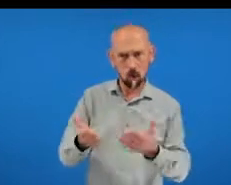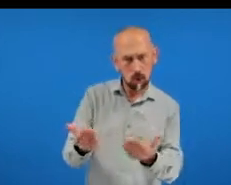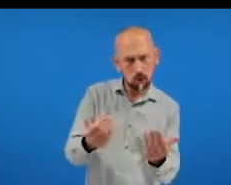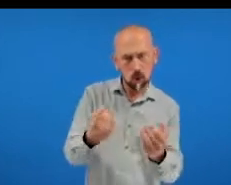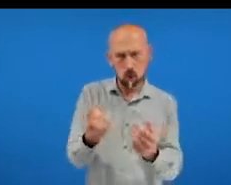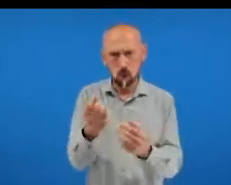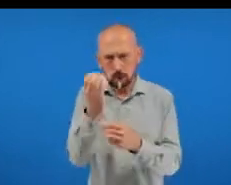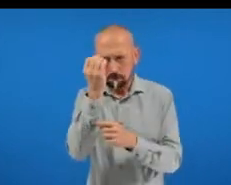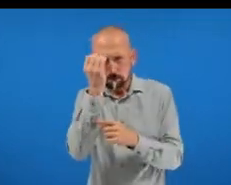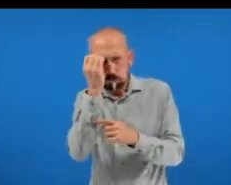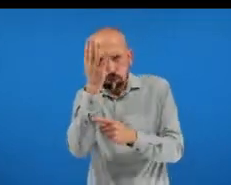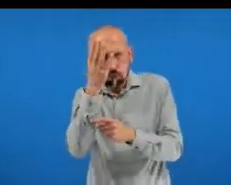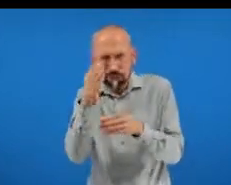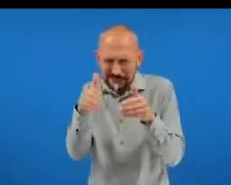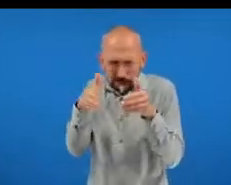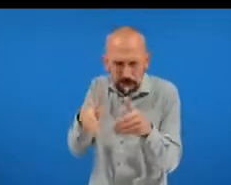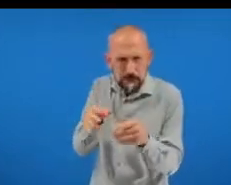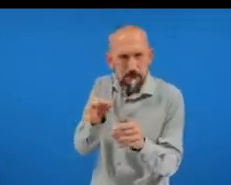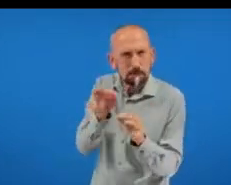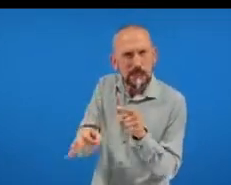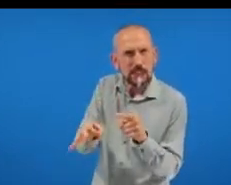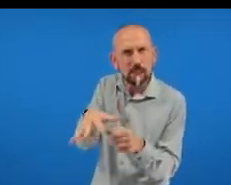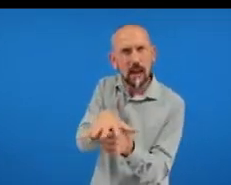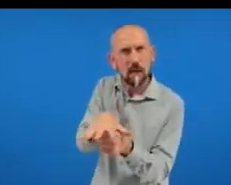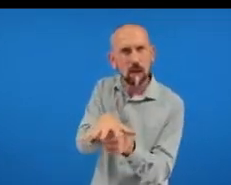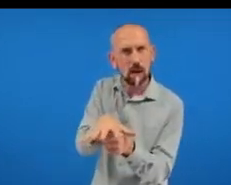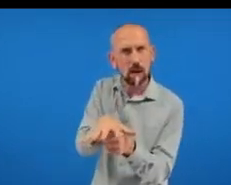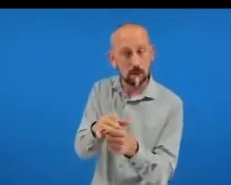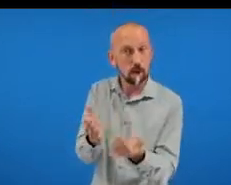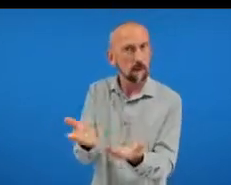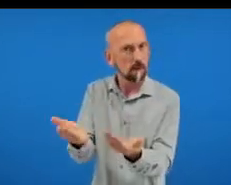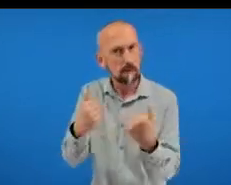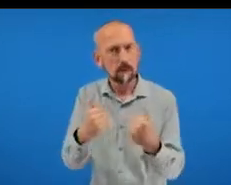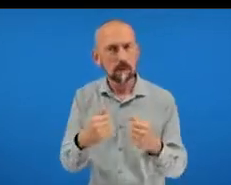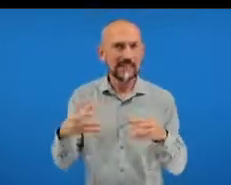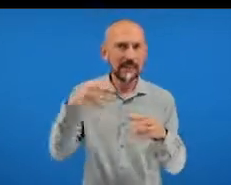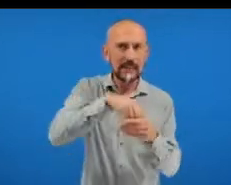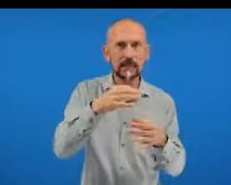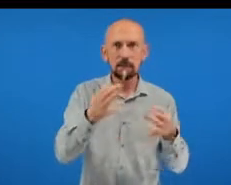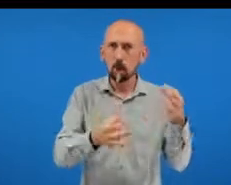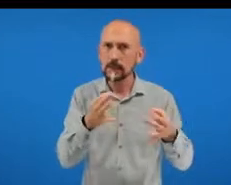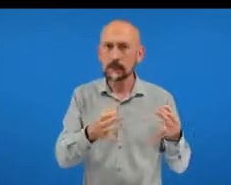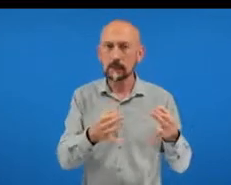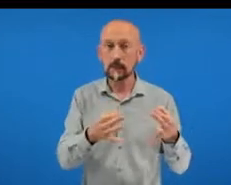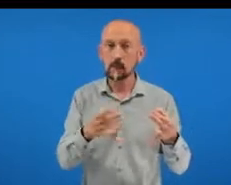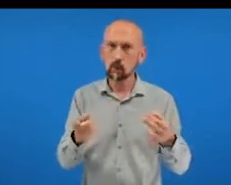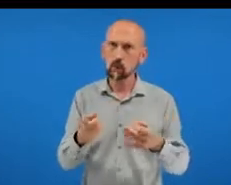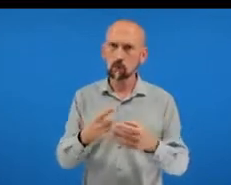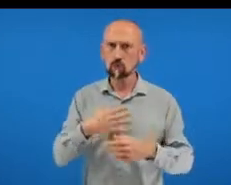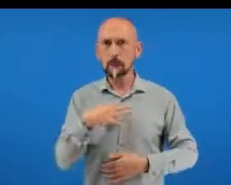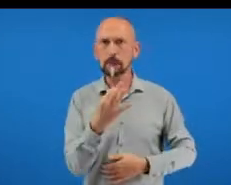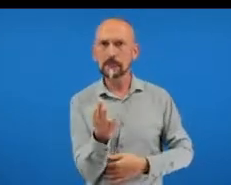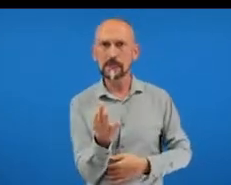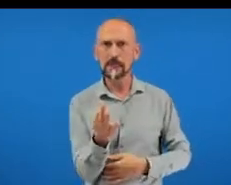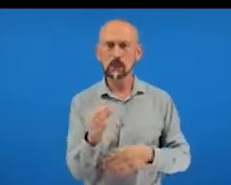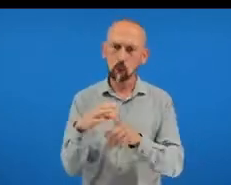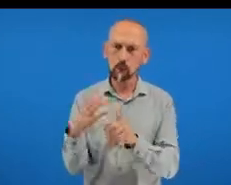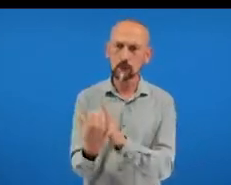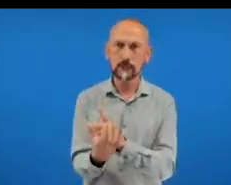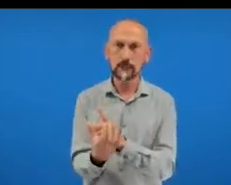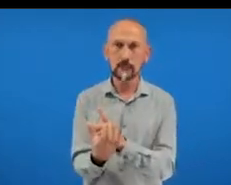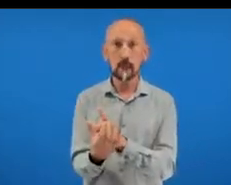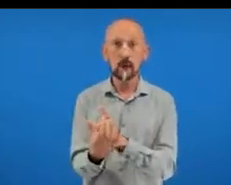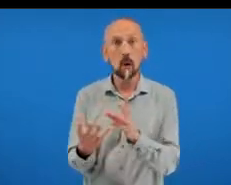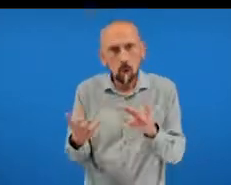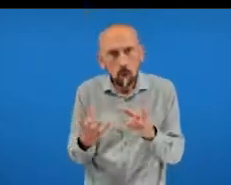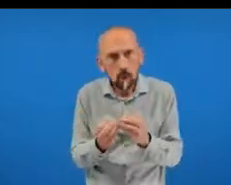into Parliament and to represent communities and to be able to speak with psychological knowledge. As